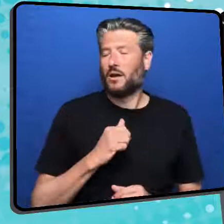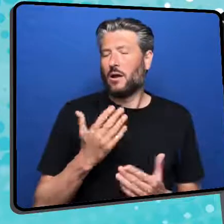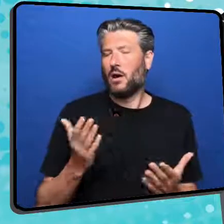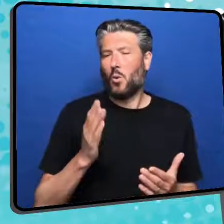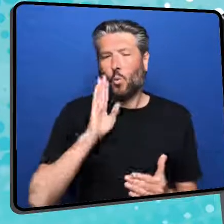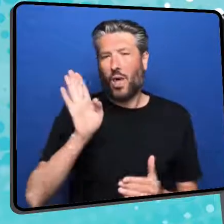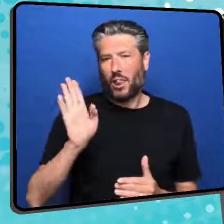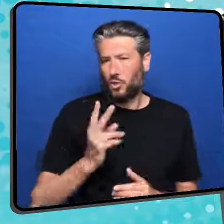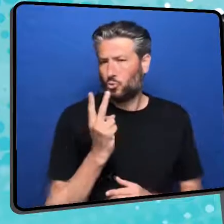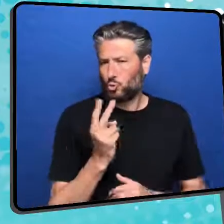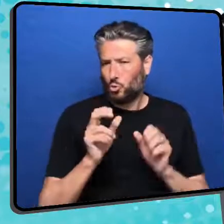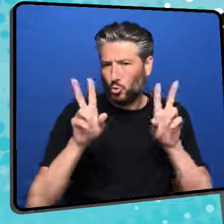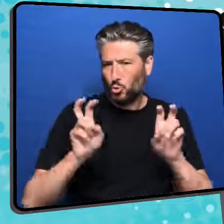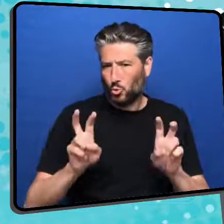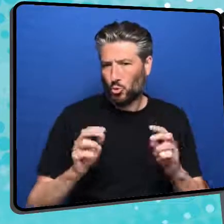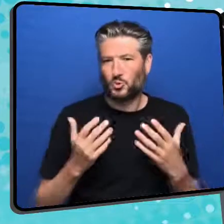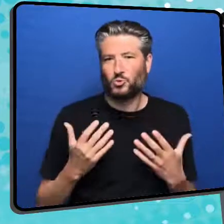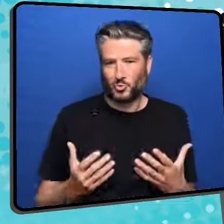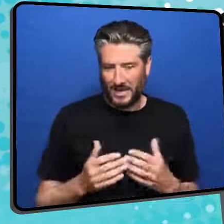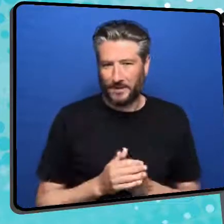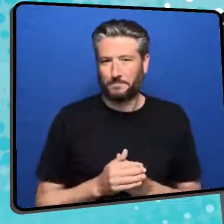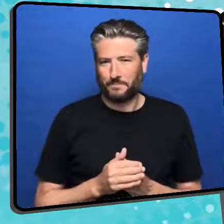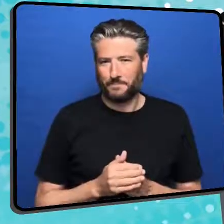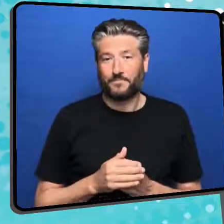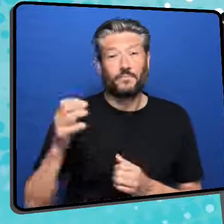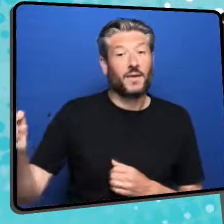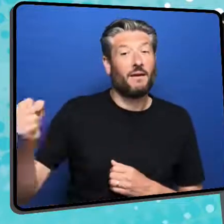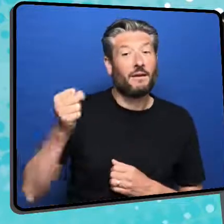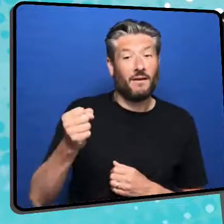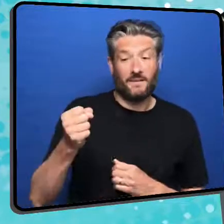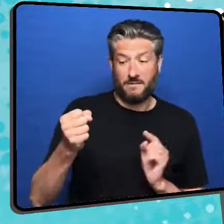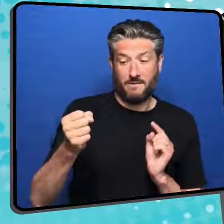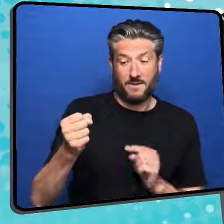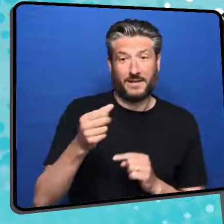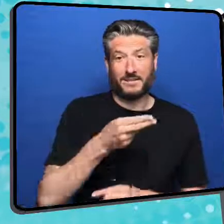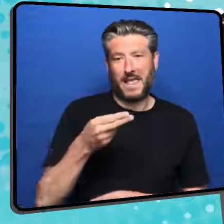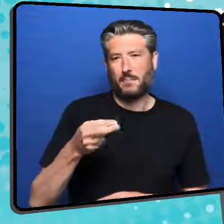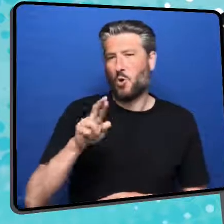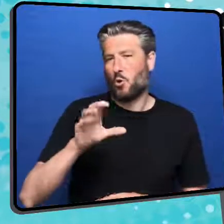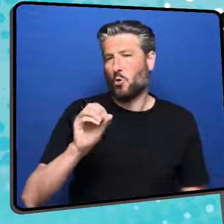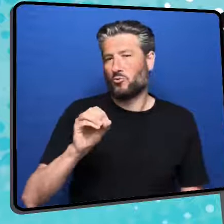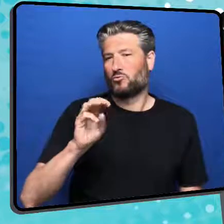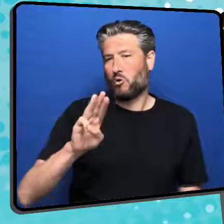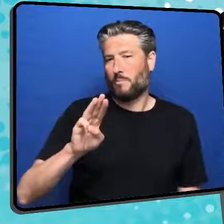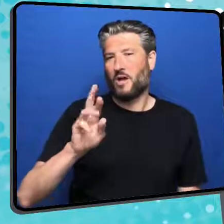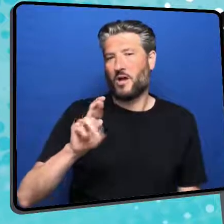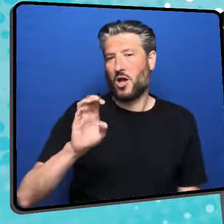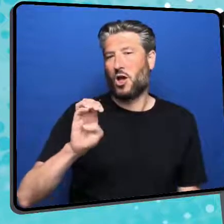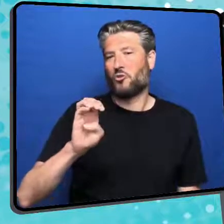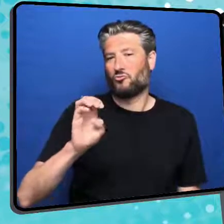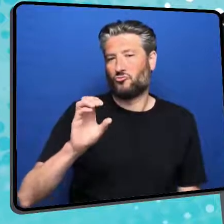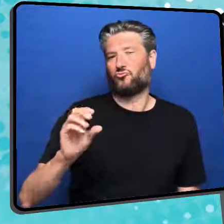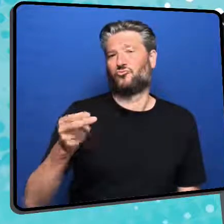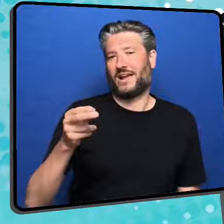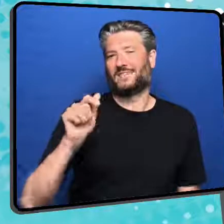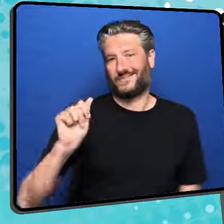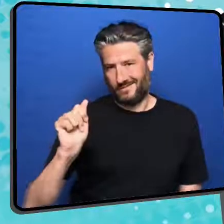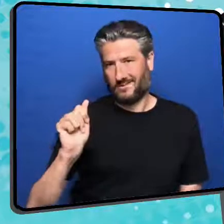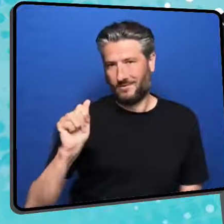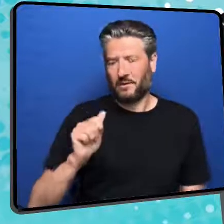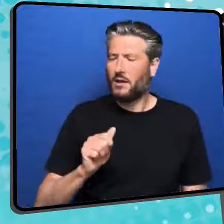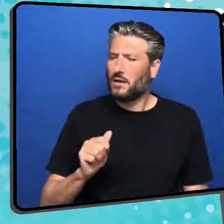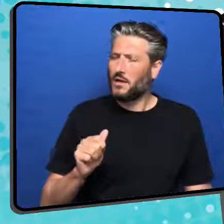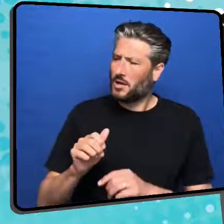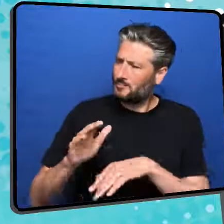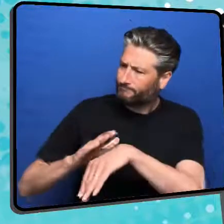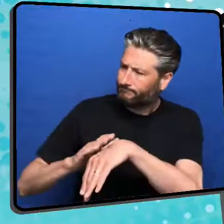to start with our guest Robert today to chat about his life in AI. And finally, we dive into our AI Learning Challenge of the